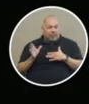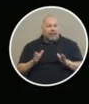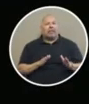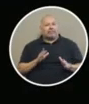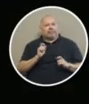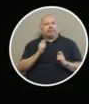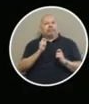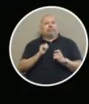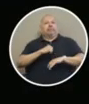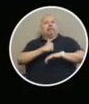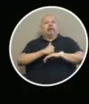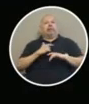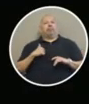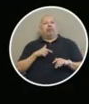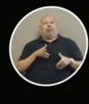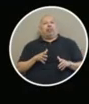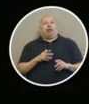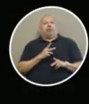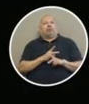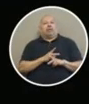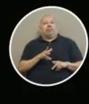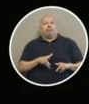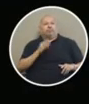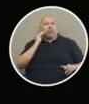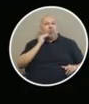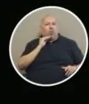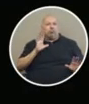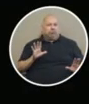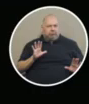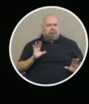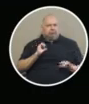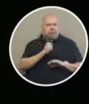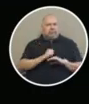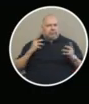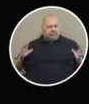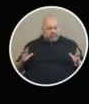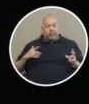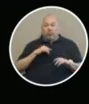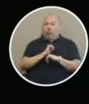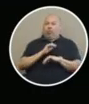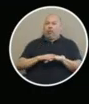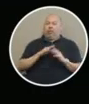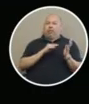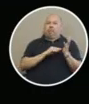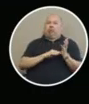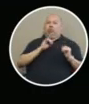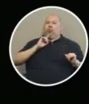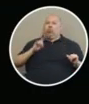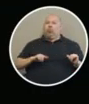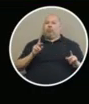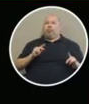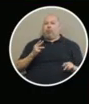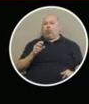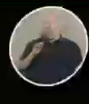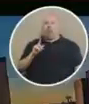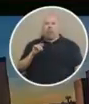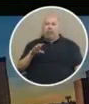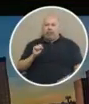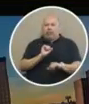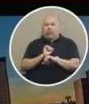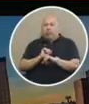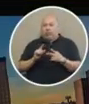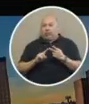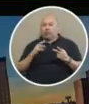place that would allow us to keep them in their residences. We're working on medical orders for the homeless providers, for